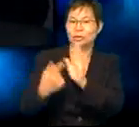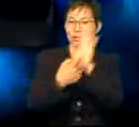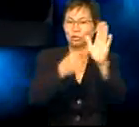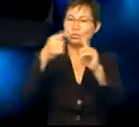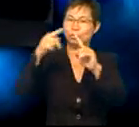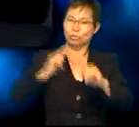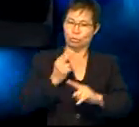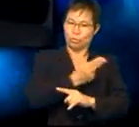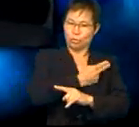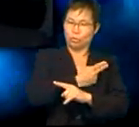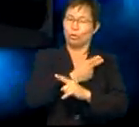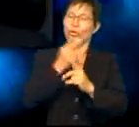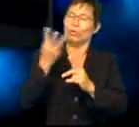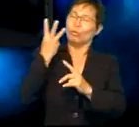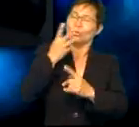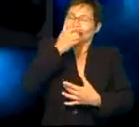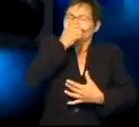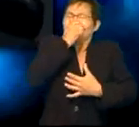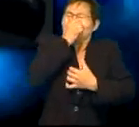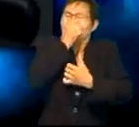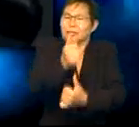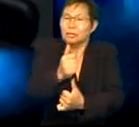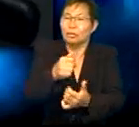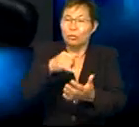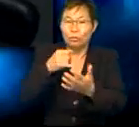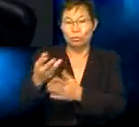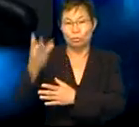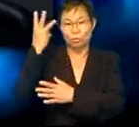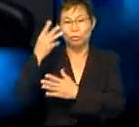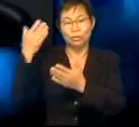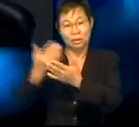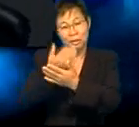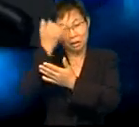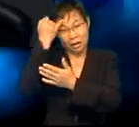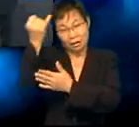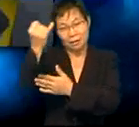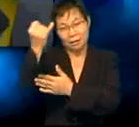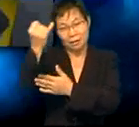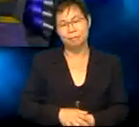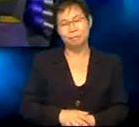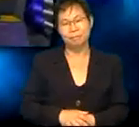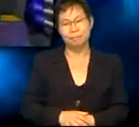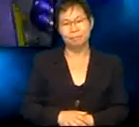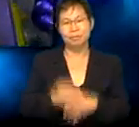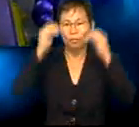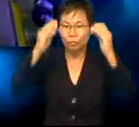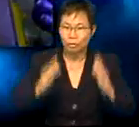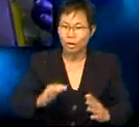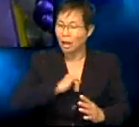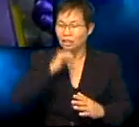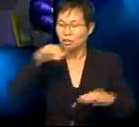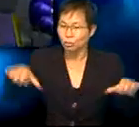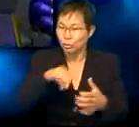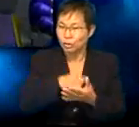shown to us was interesting. But it was Omi's idea, Professor. Waha, I didn't